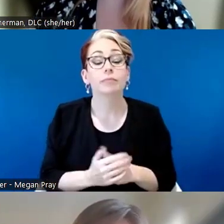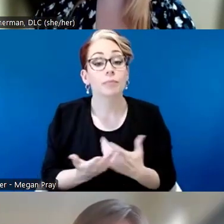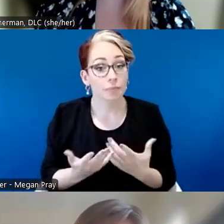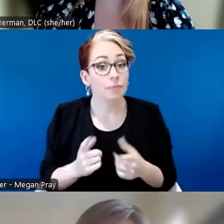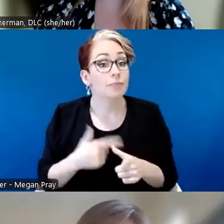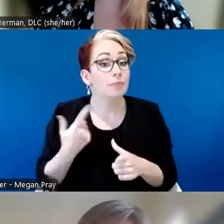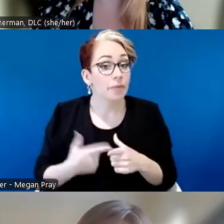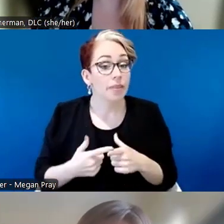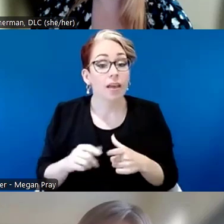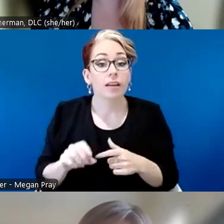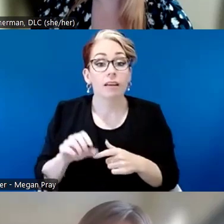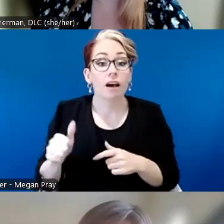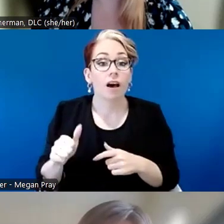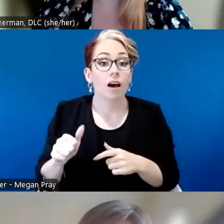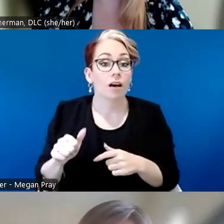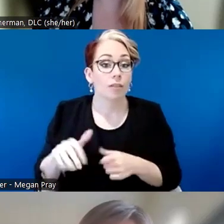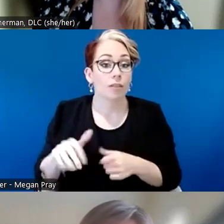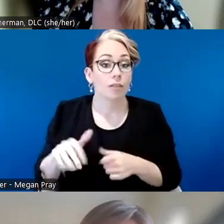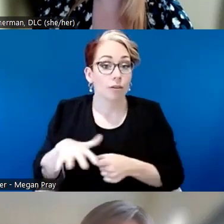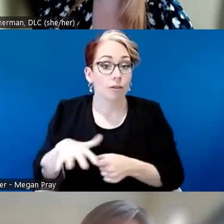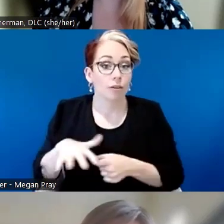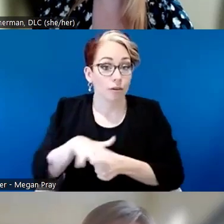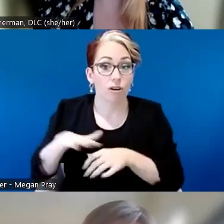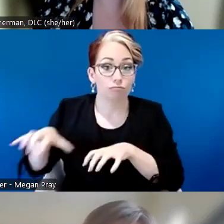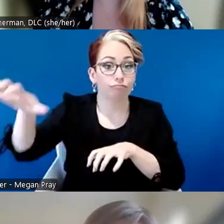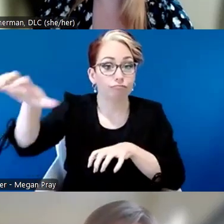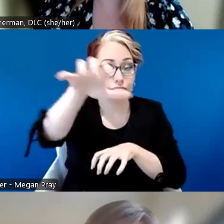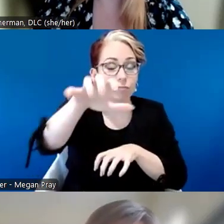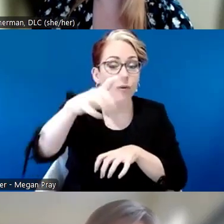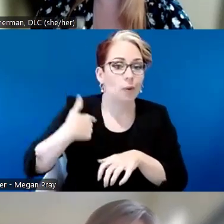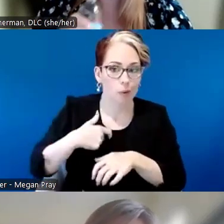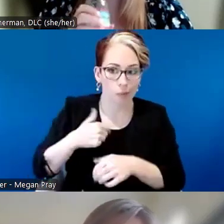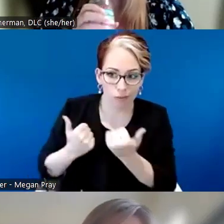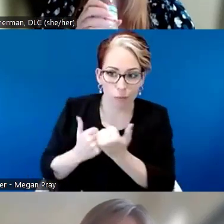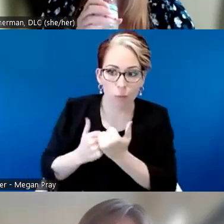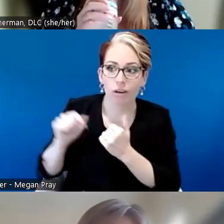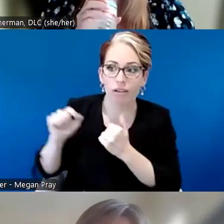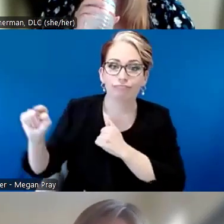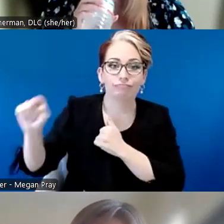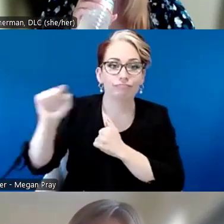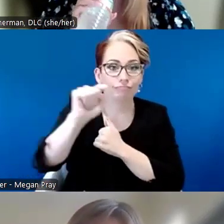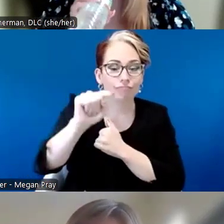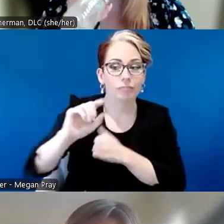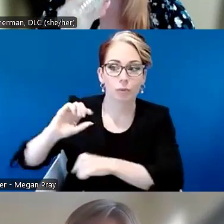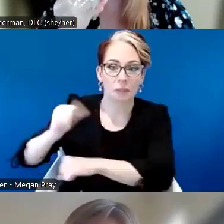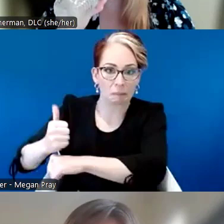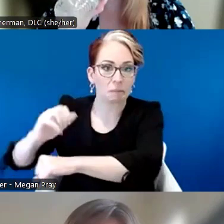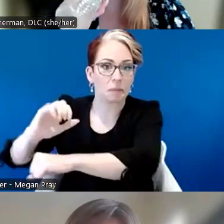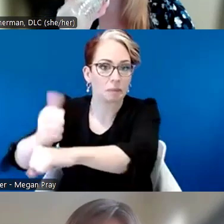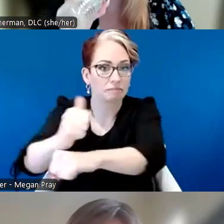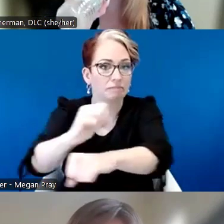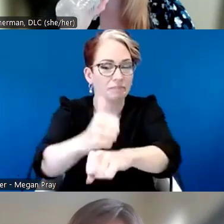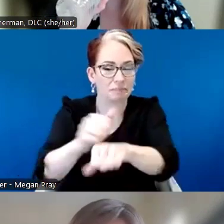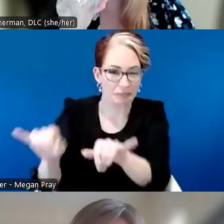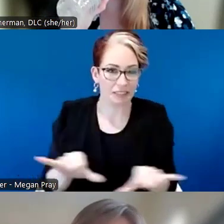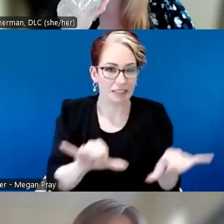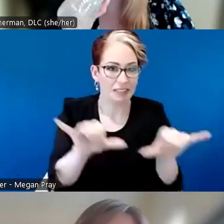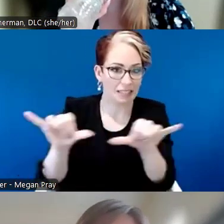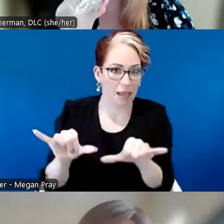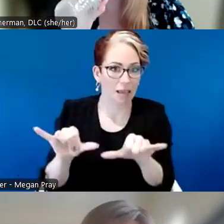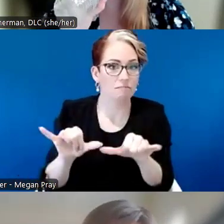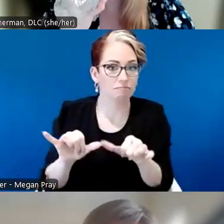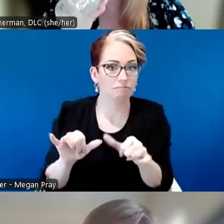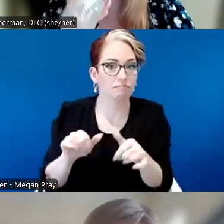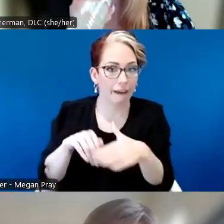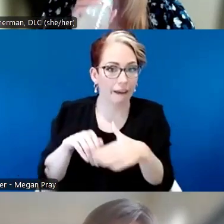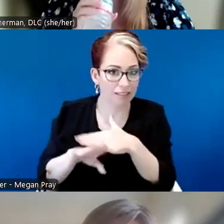voters from other municipalities to get their cities and towns to also provide these accommodations, because